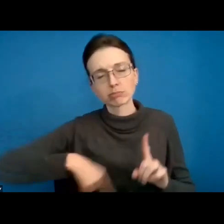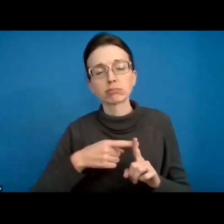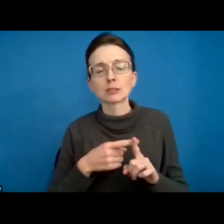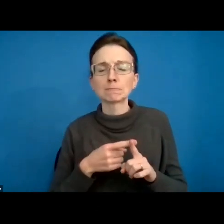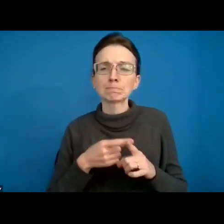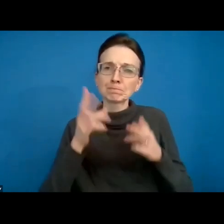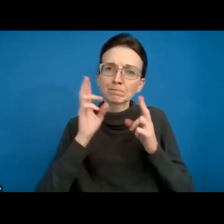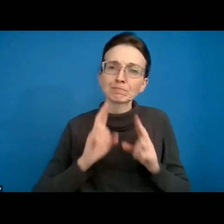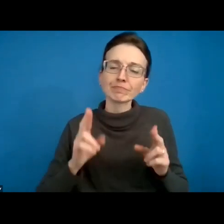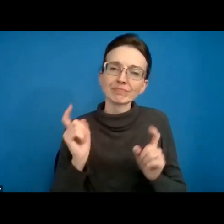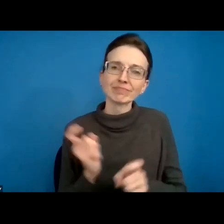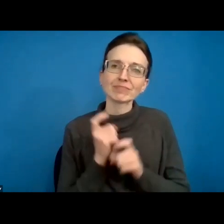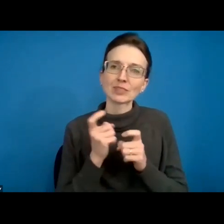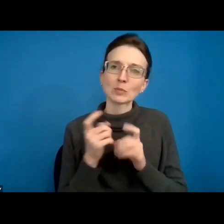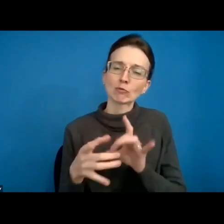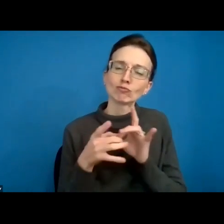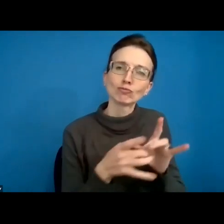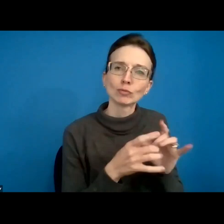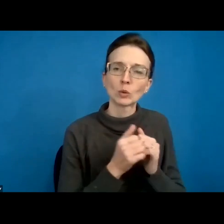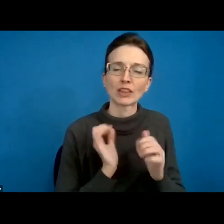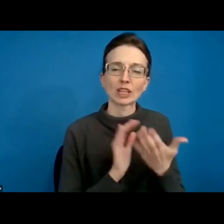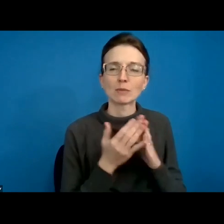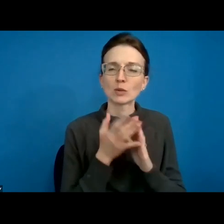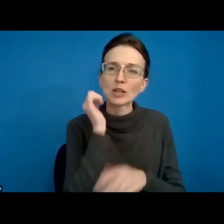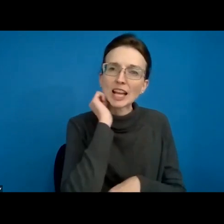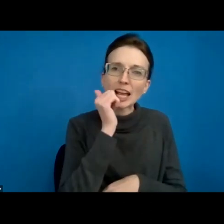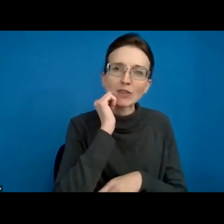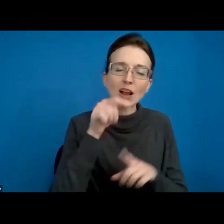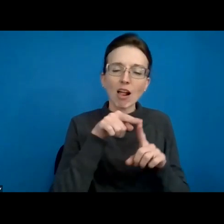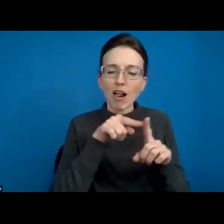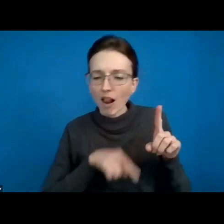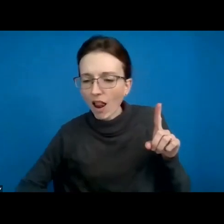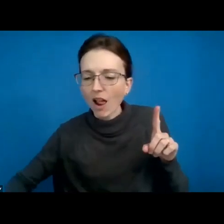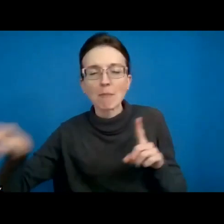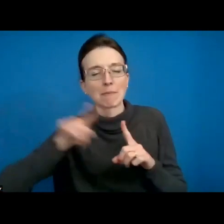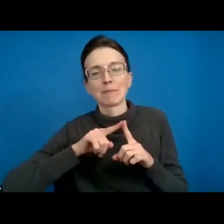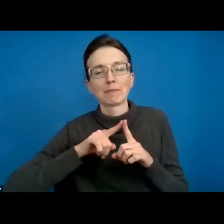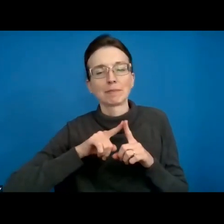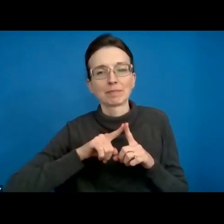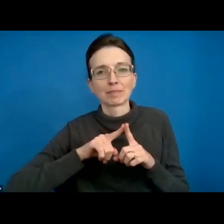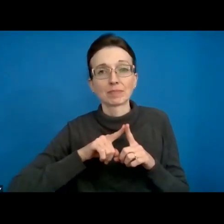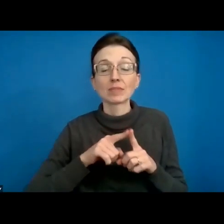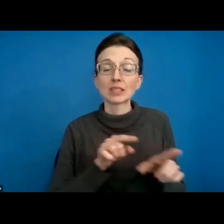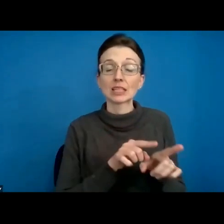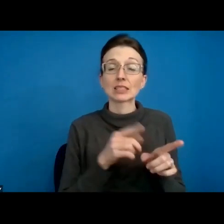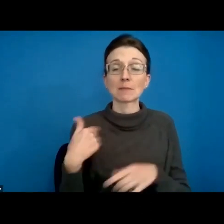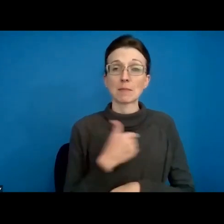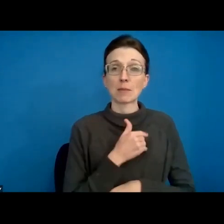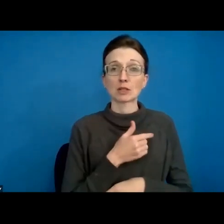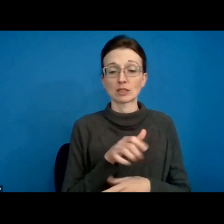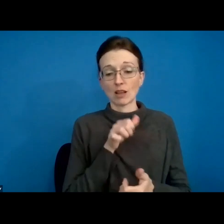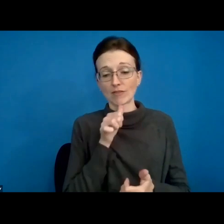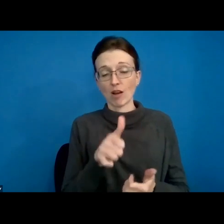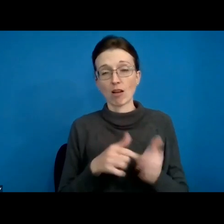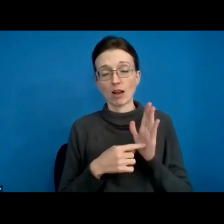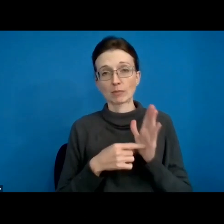and engage with our communities every day, 12 months a year. As members of underrepresented groups have